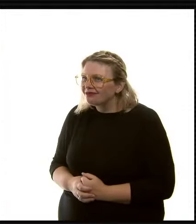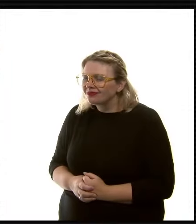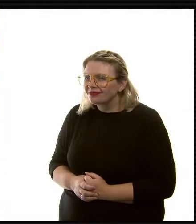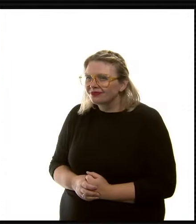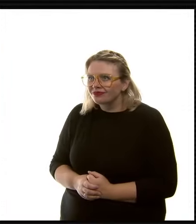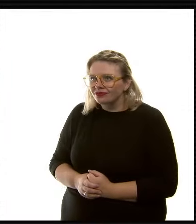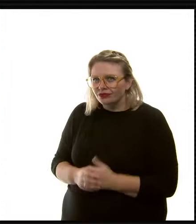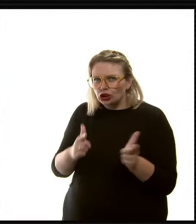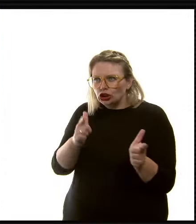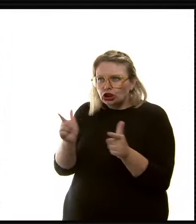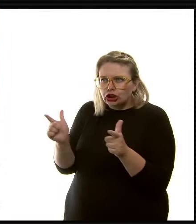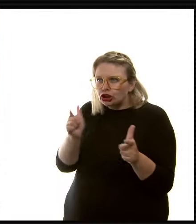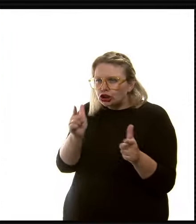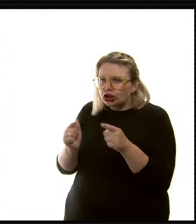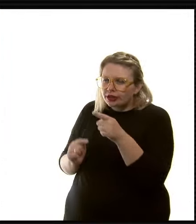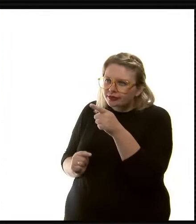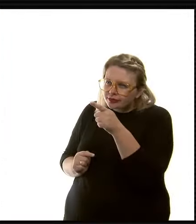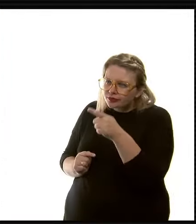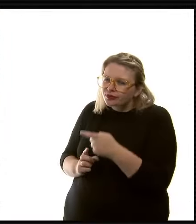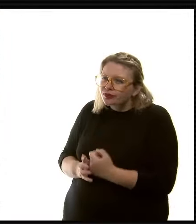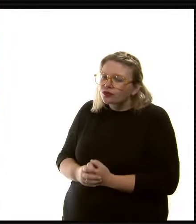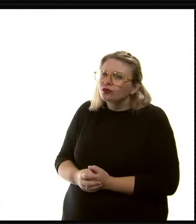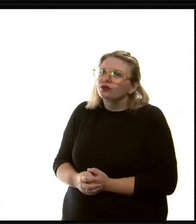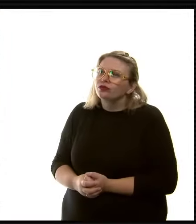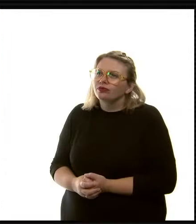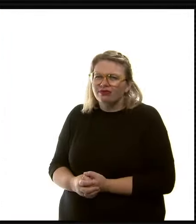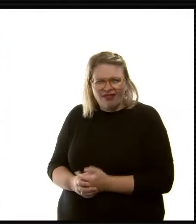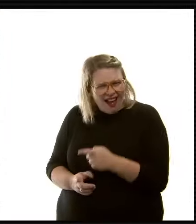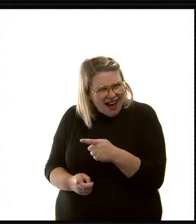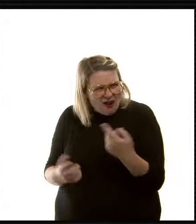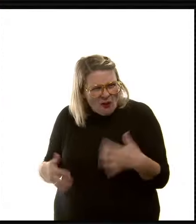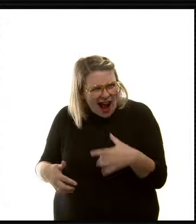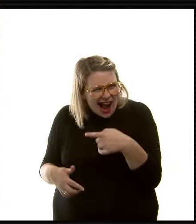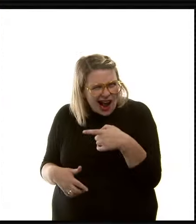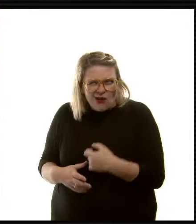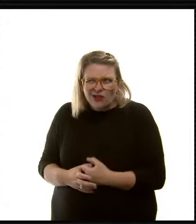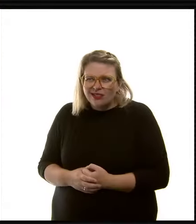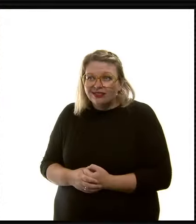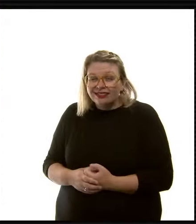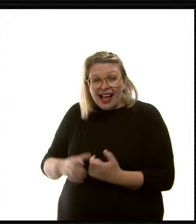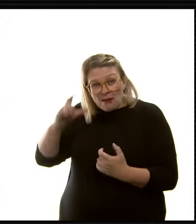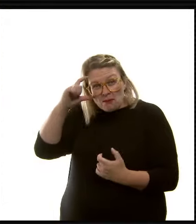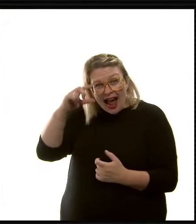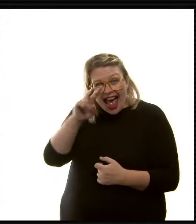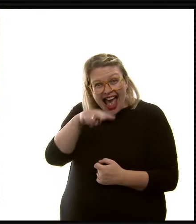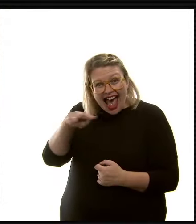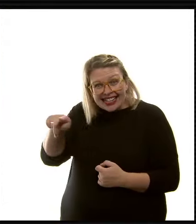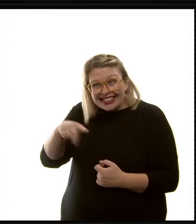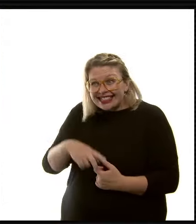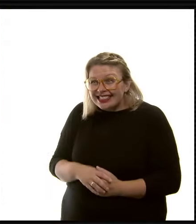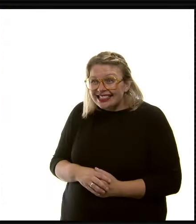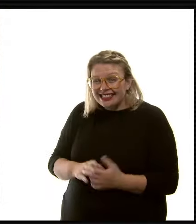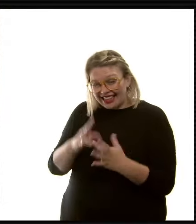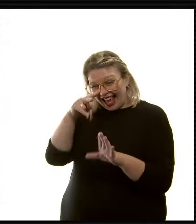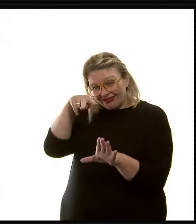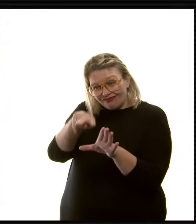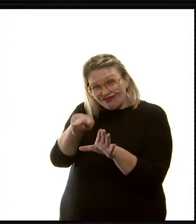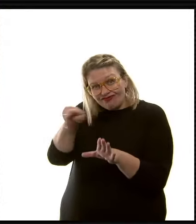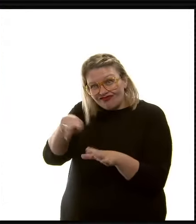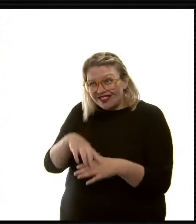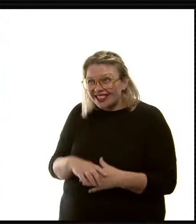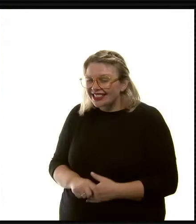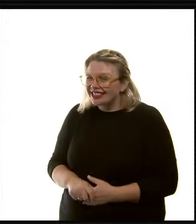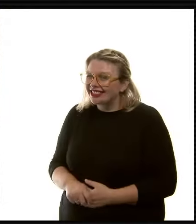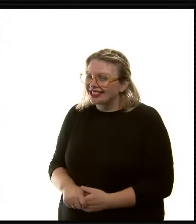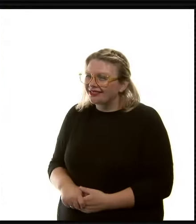thrusters here on the side, built out of paint buckets. This is amazing. They have beds in here, and that little cutout is so they can sleep in the beds with their air tanks